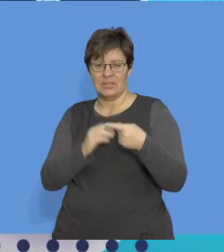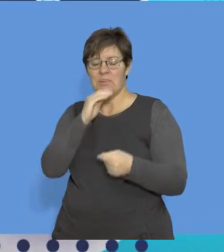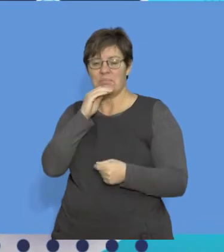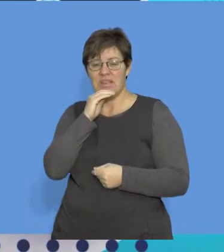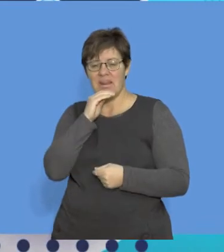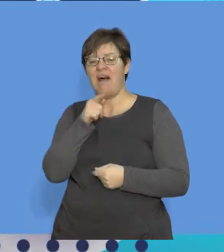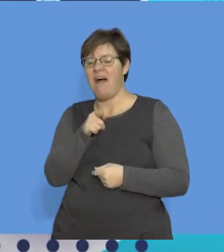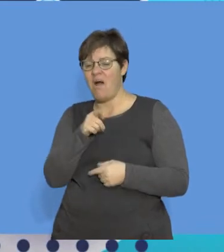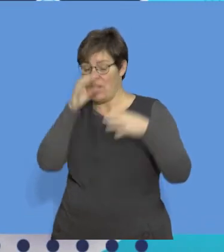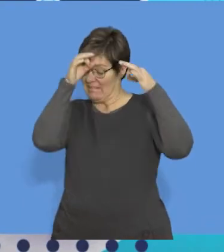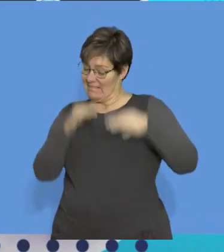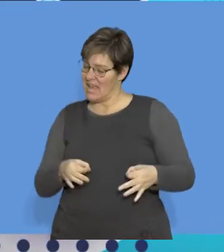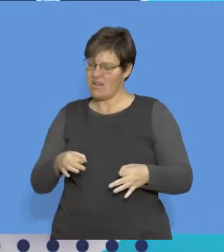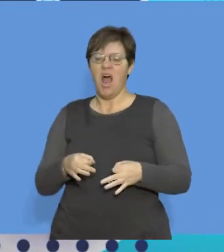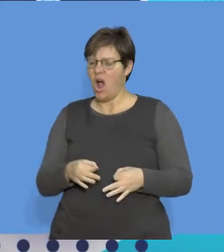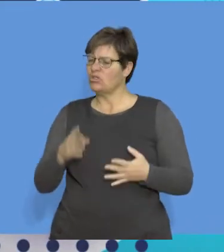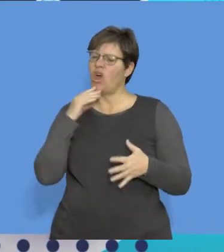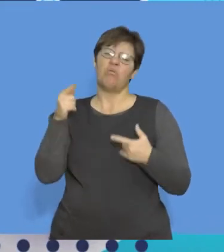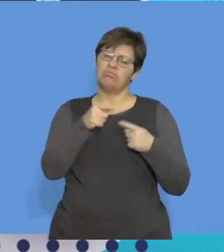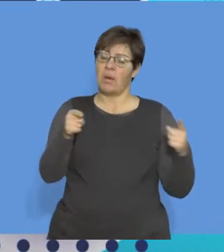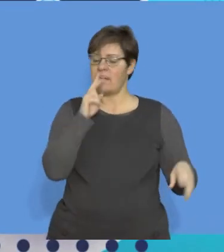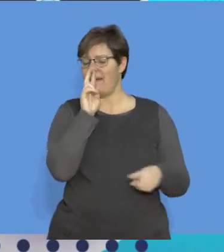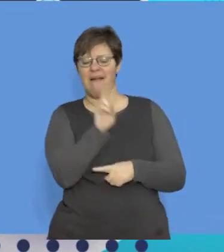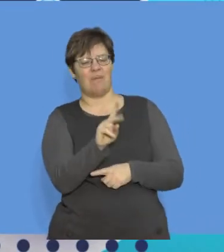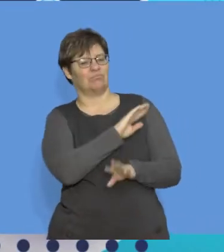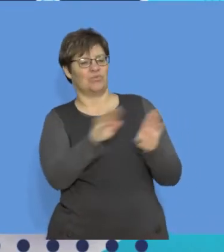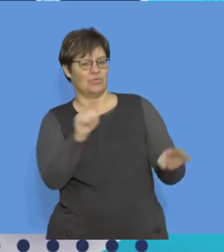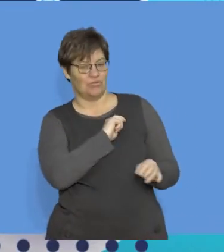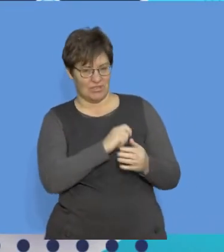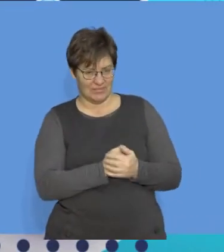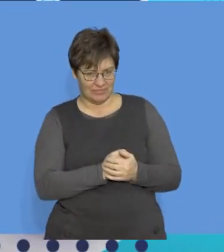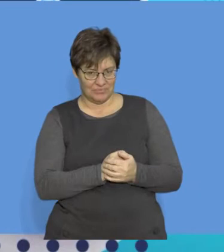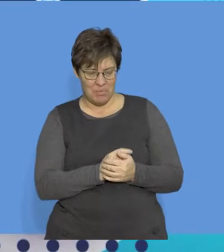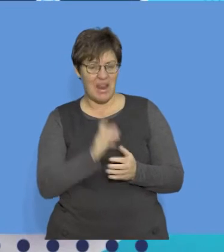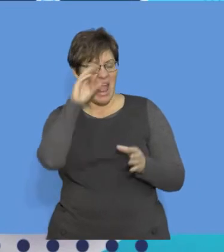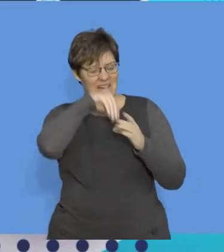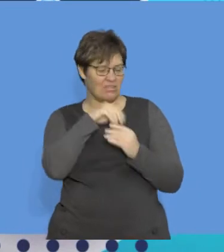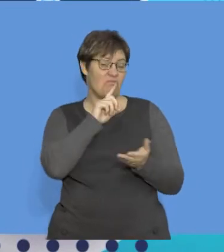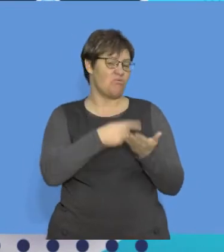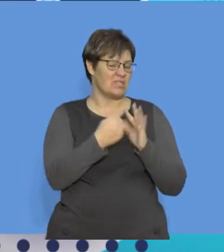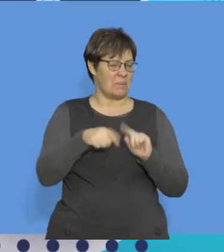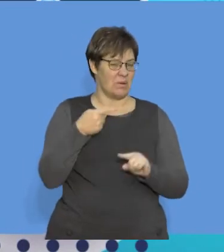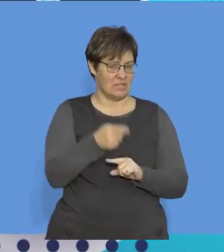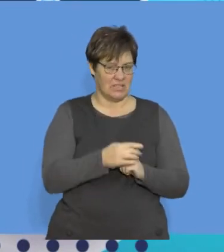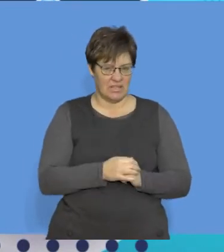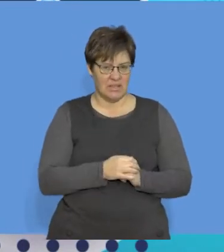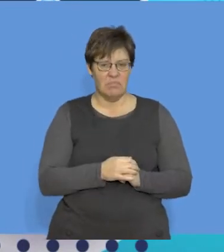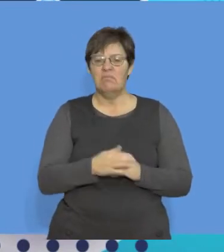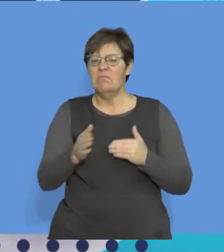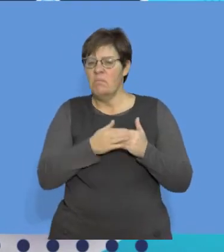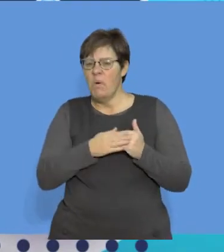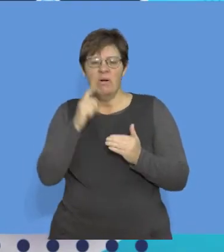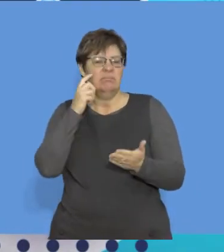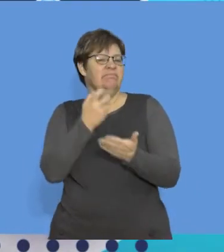conjecture that we make based on observations, because that's what inductive reasoning is all about. So let's look at some more